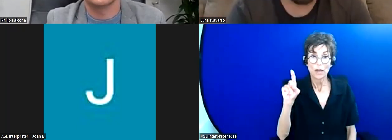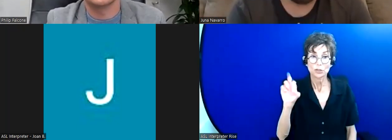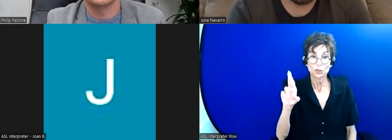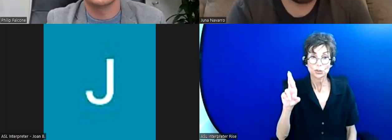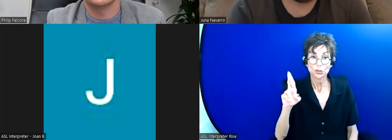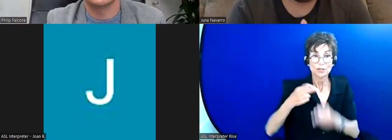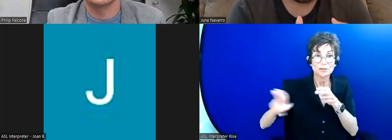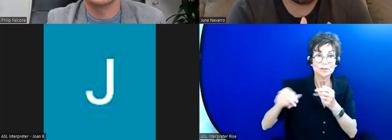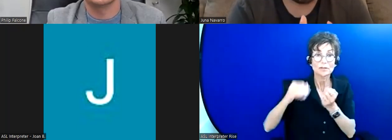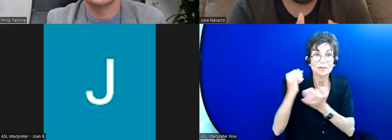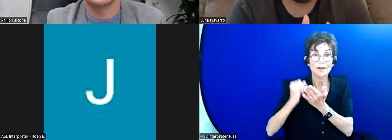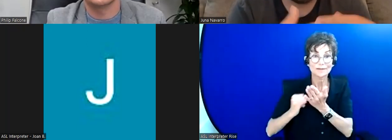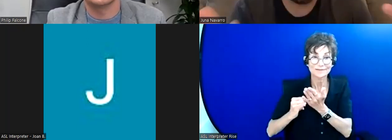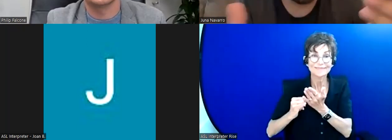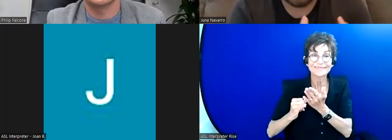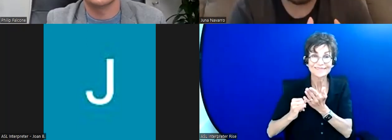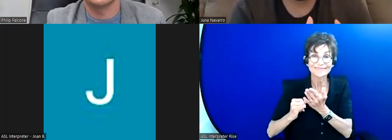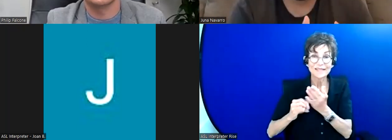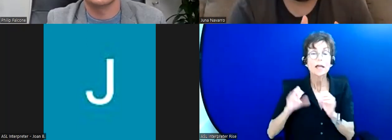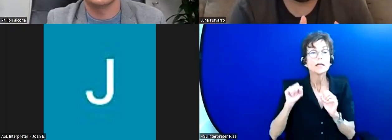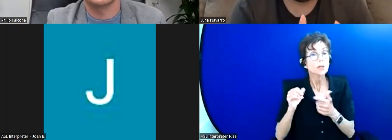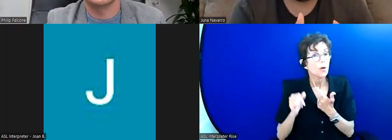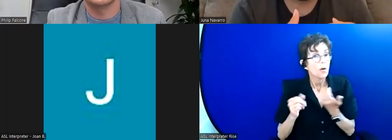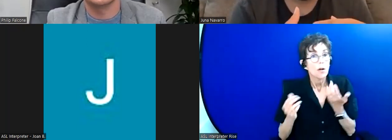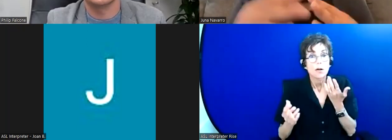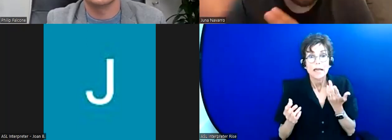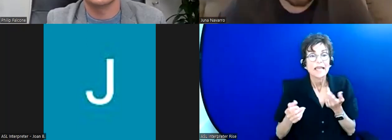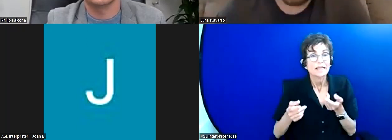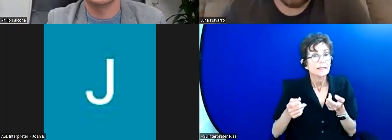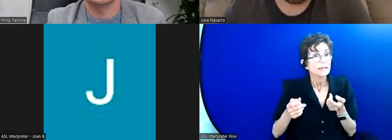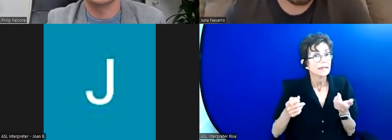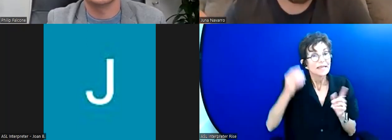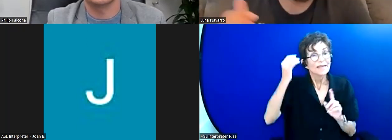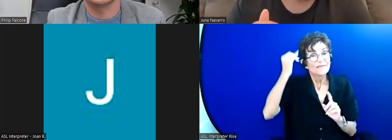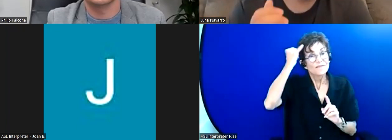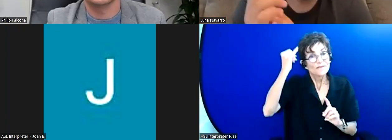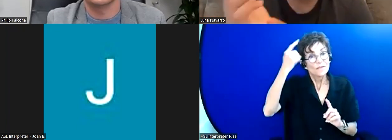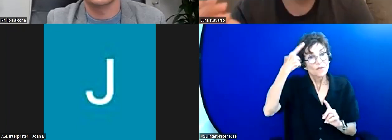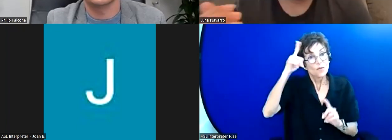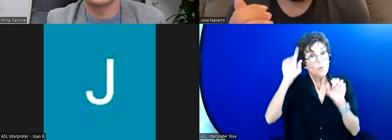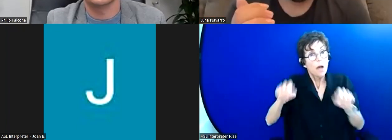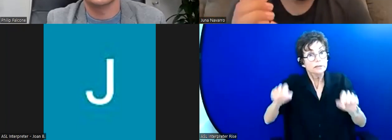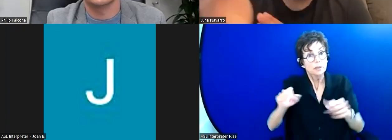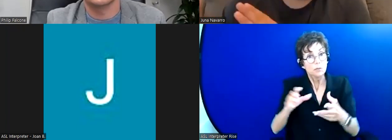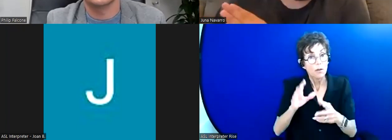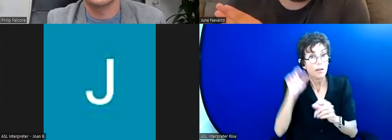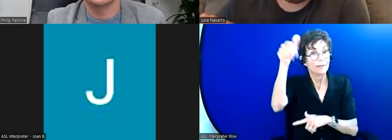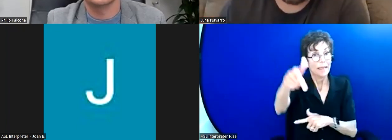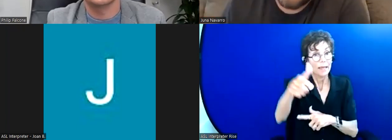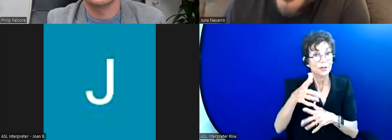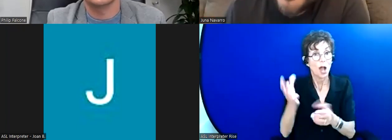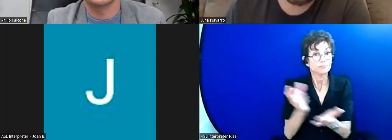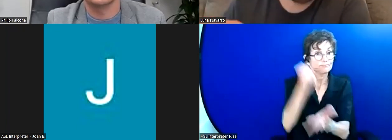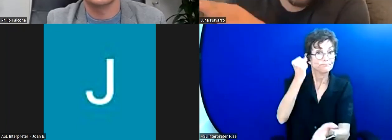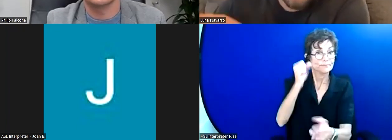artists betting their time and week of work on for this potential opportunity, it allows